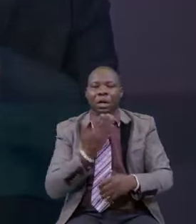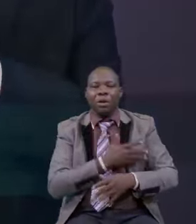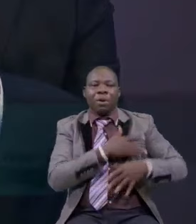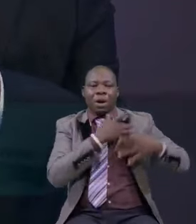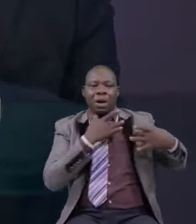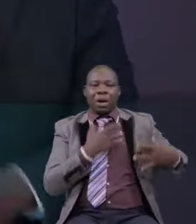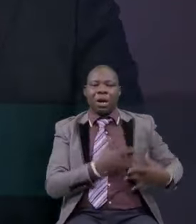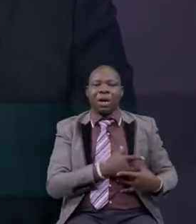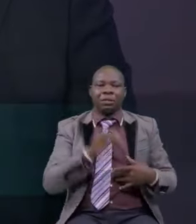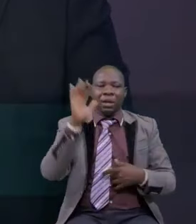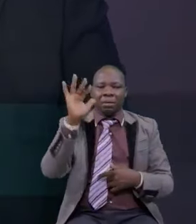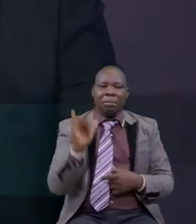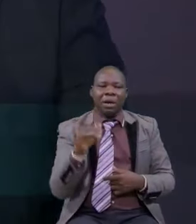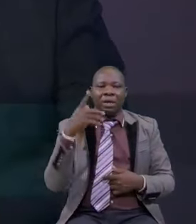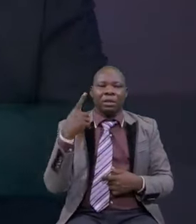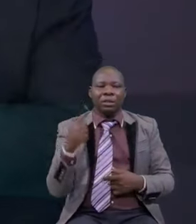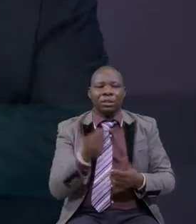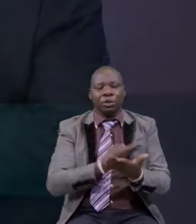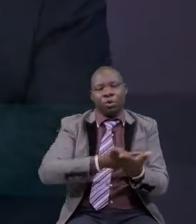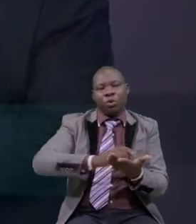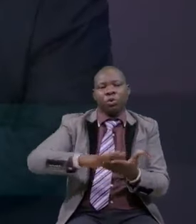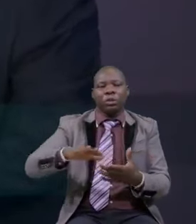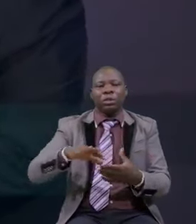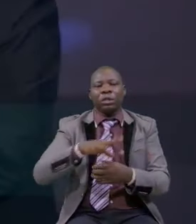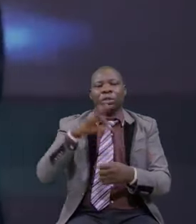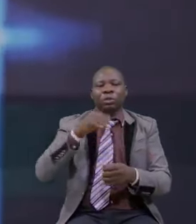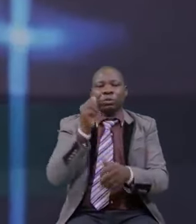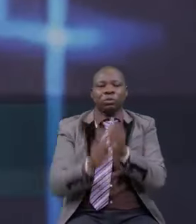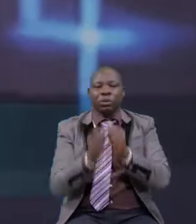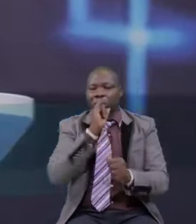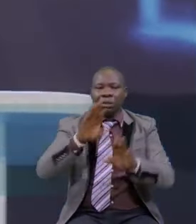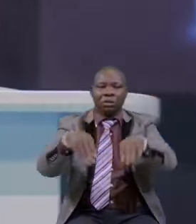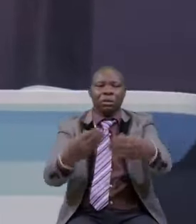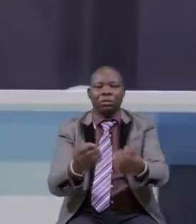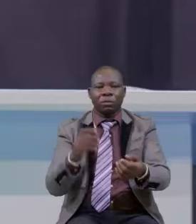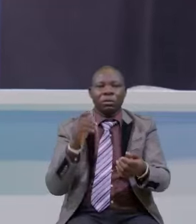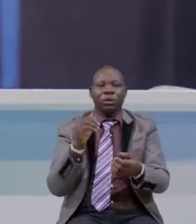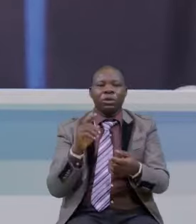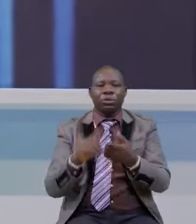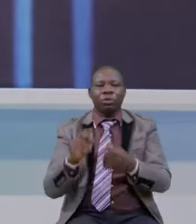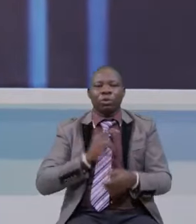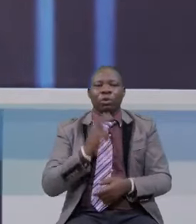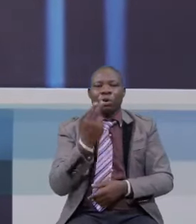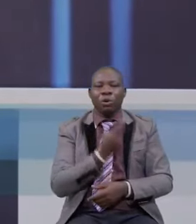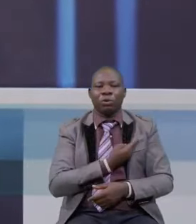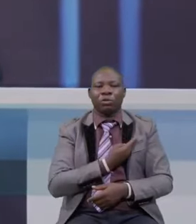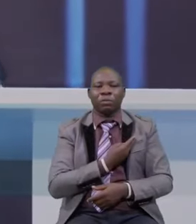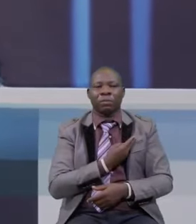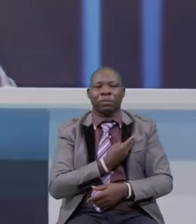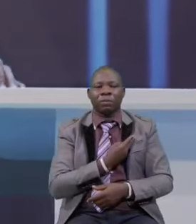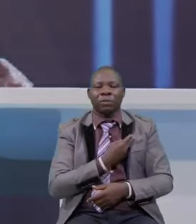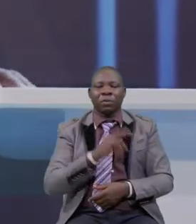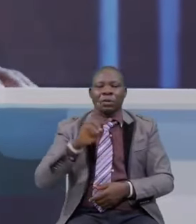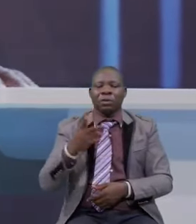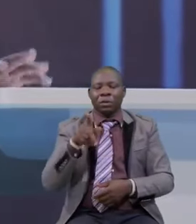hearts by the Holy Ghost, which is given unto us. In 2